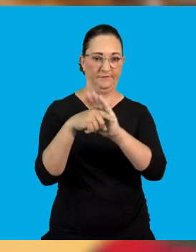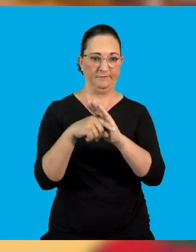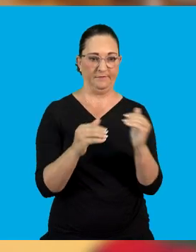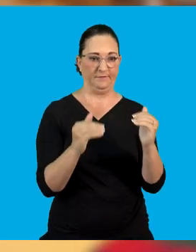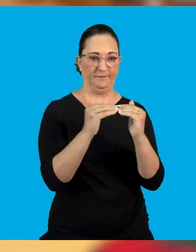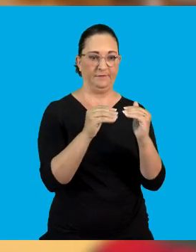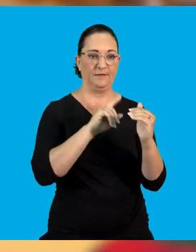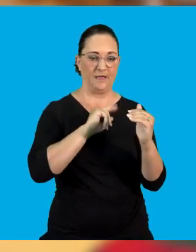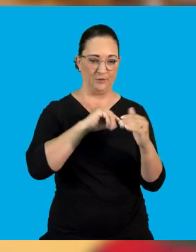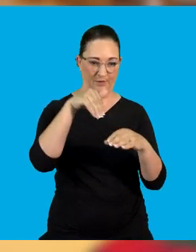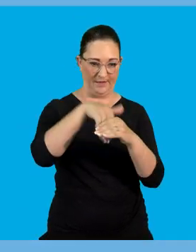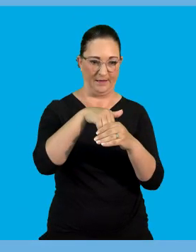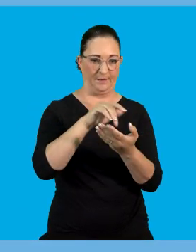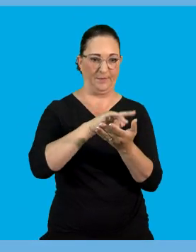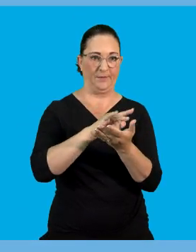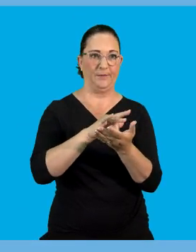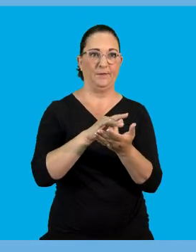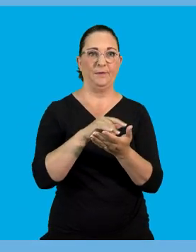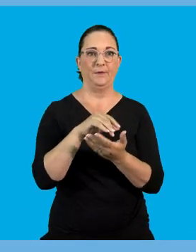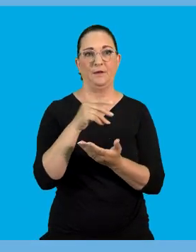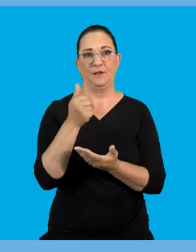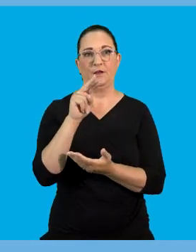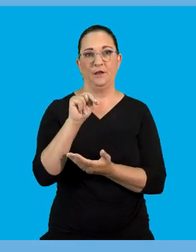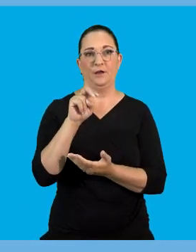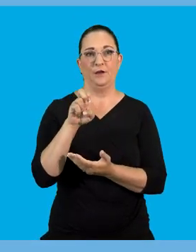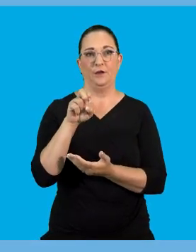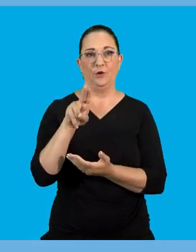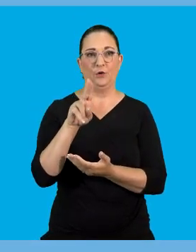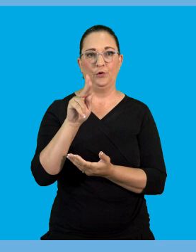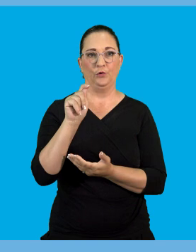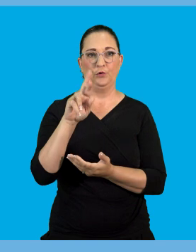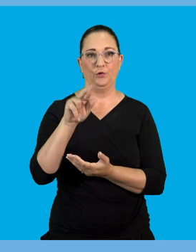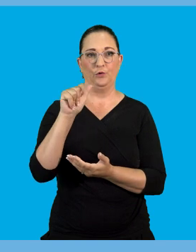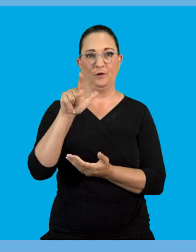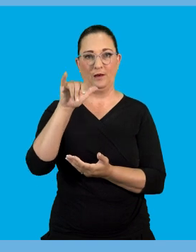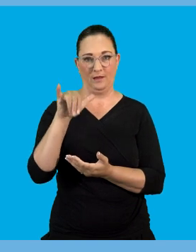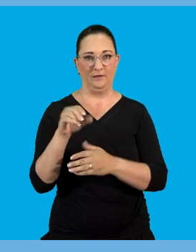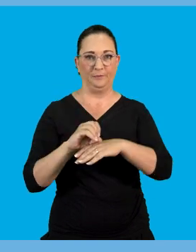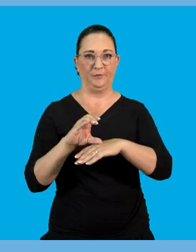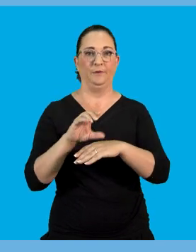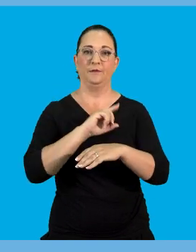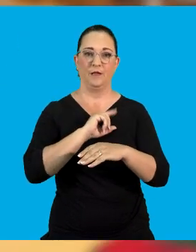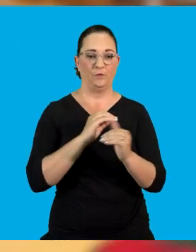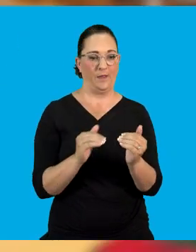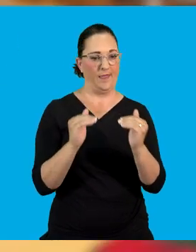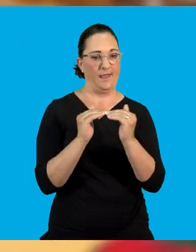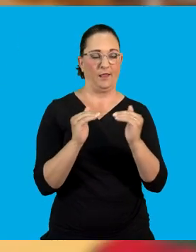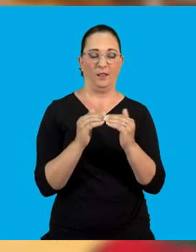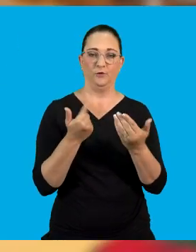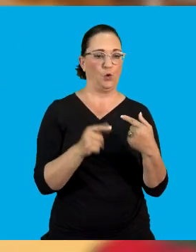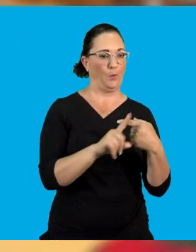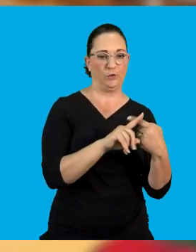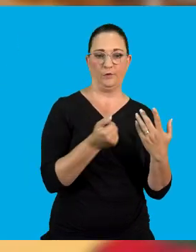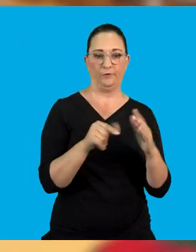atom, it is neutrally charged. That means it's neither negative or positive. It has equal amount of protons and